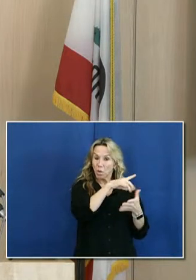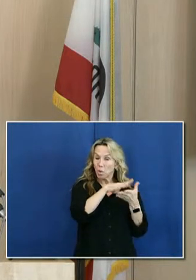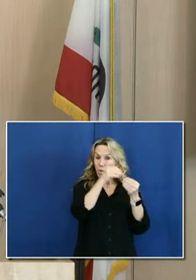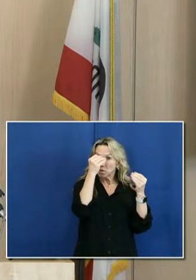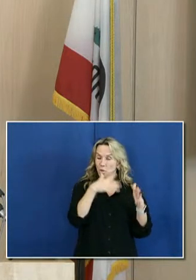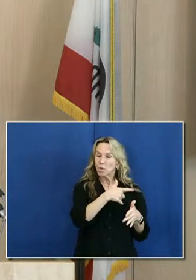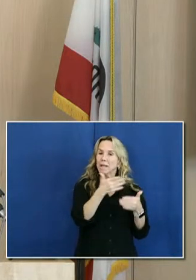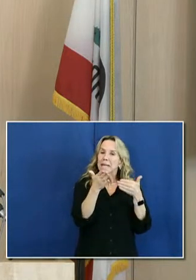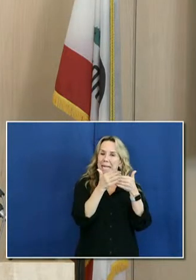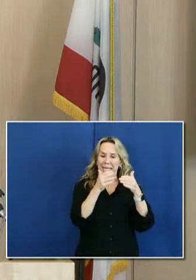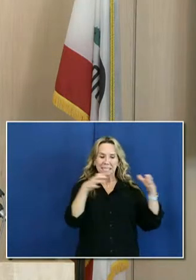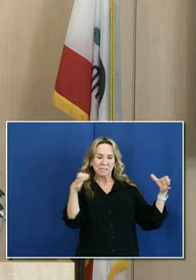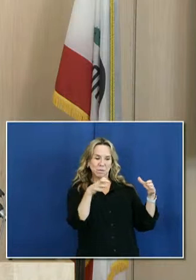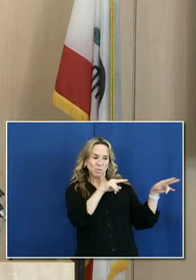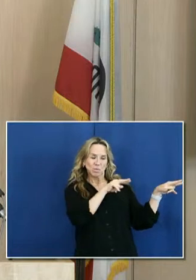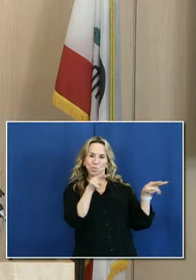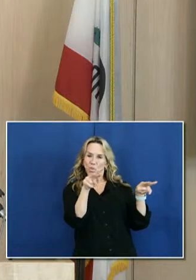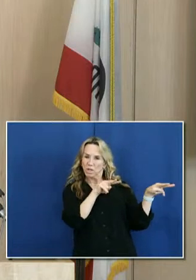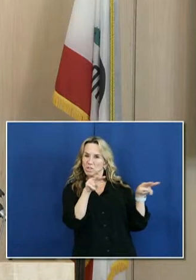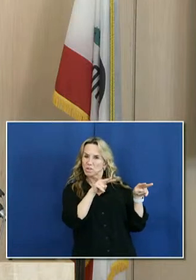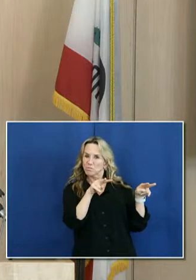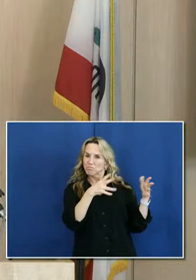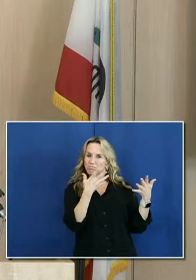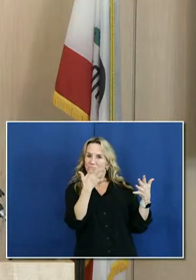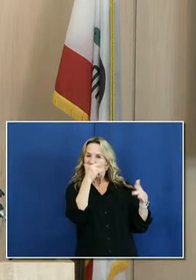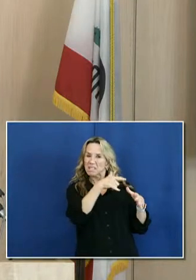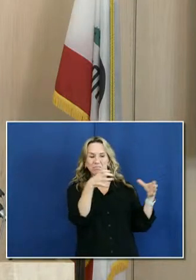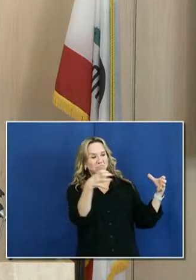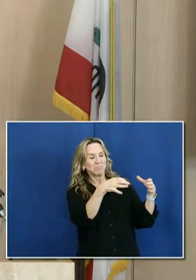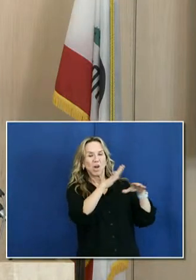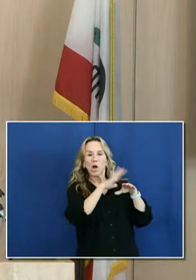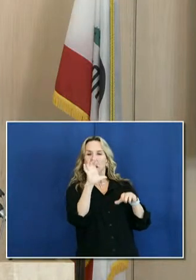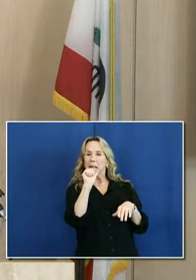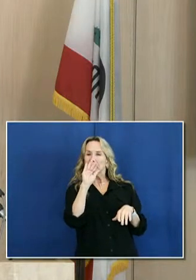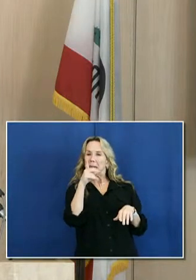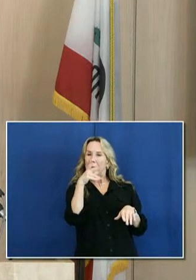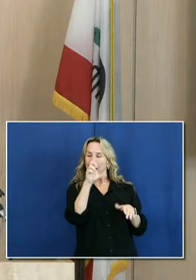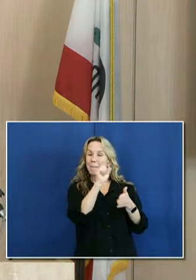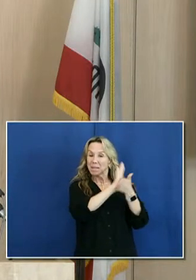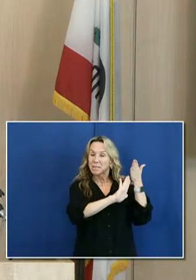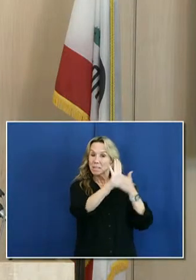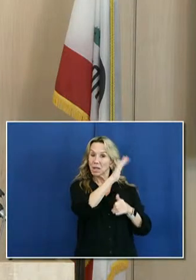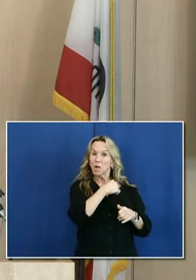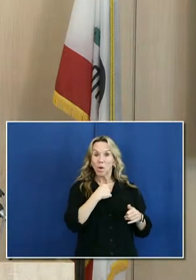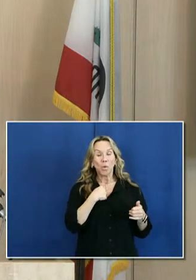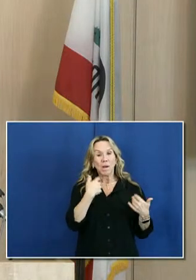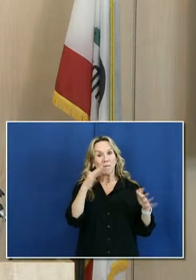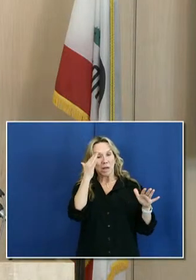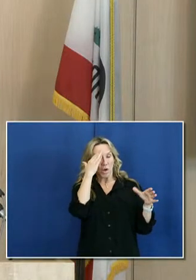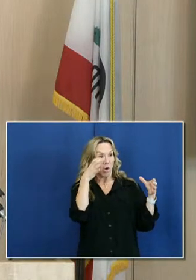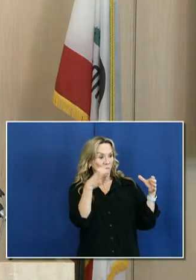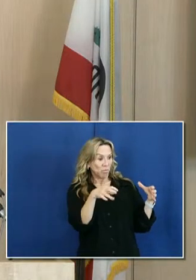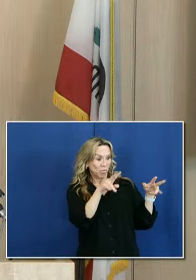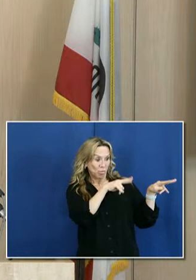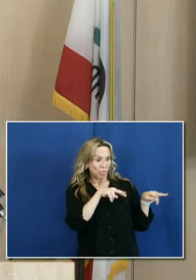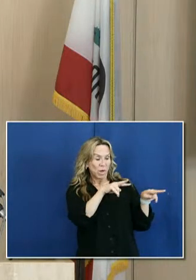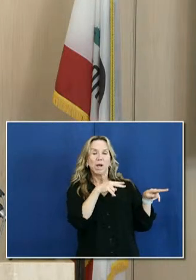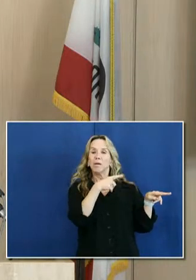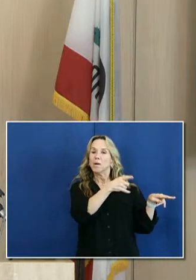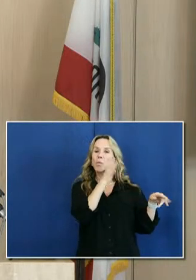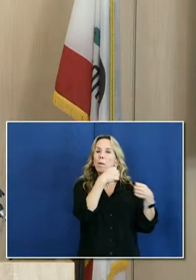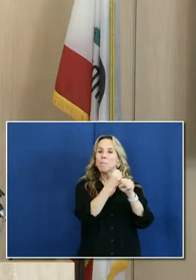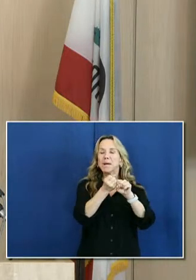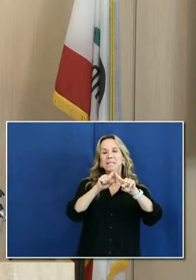easily contained and monitored in a campus environment. We believe that will make a big difference and give us a